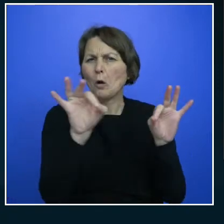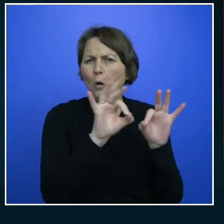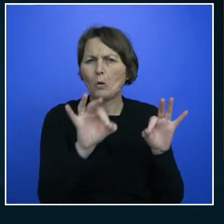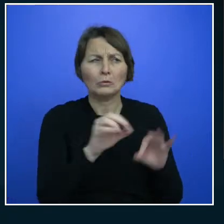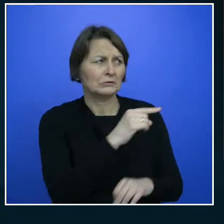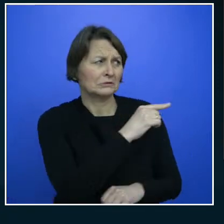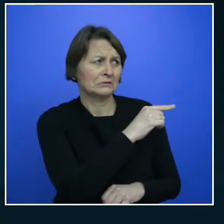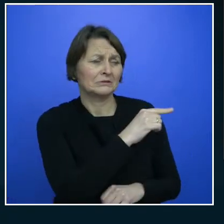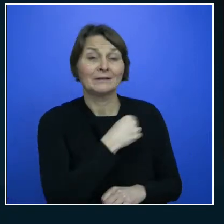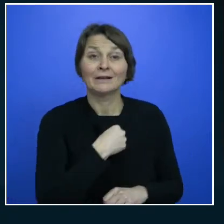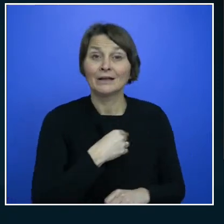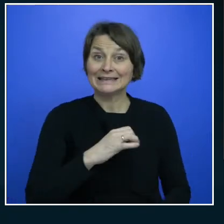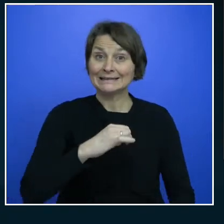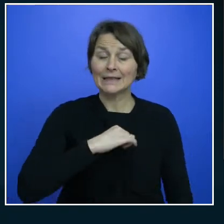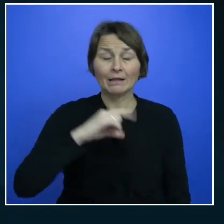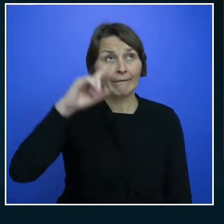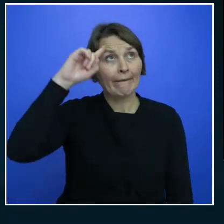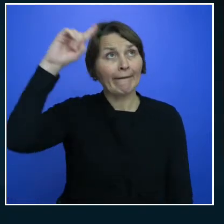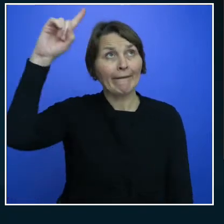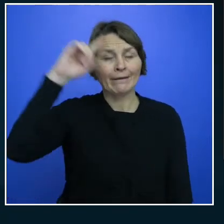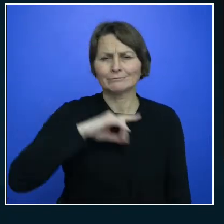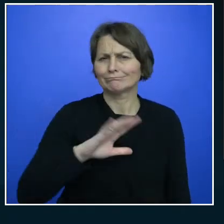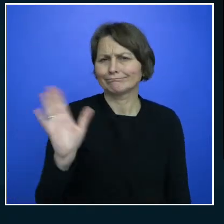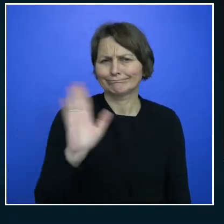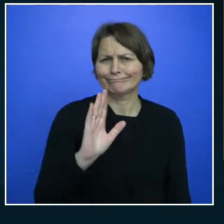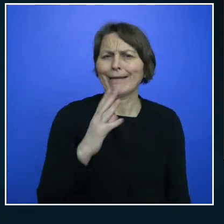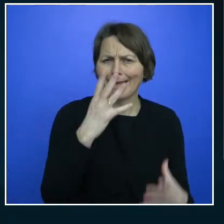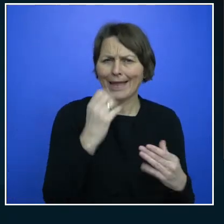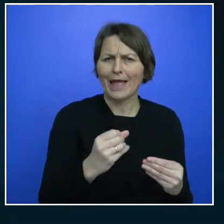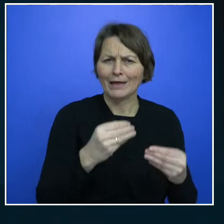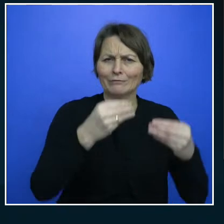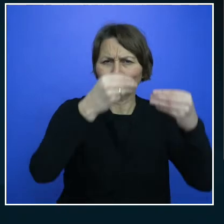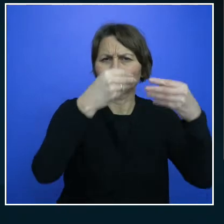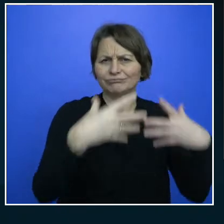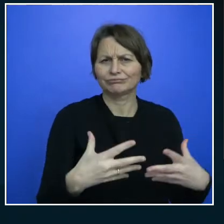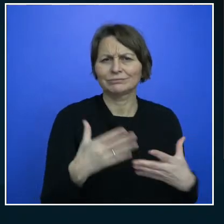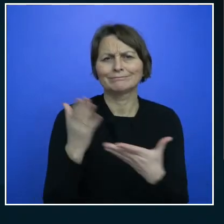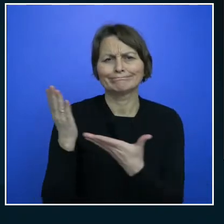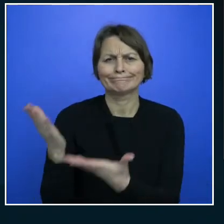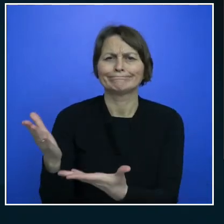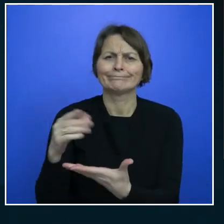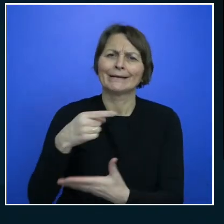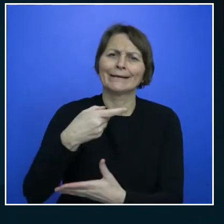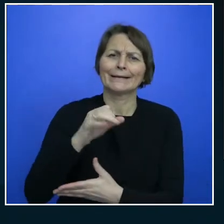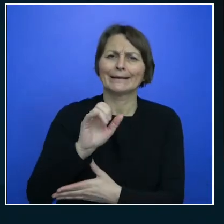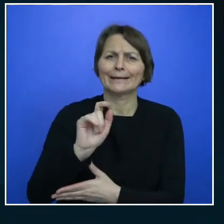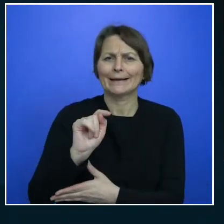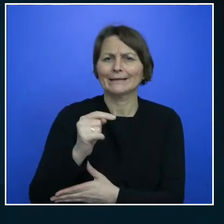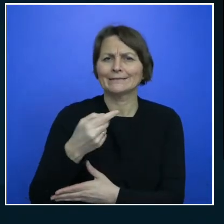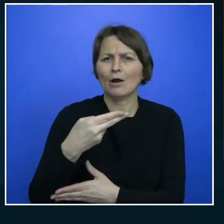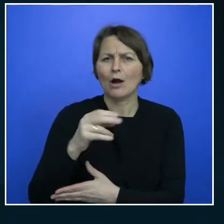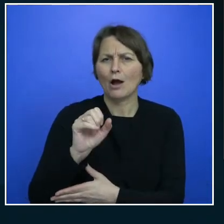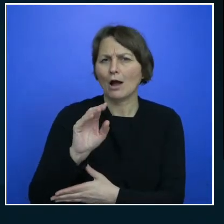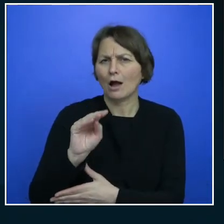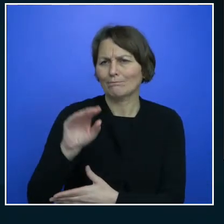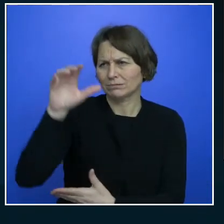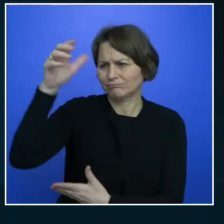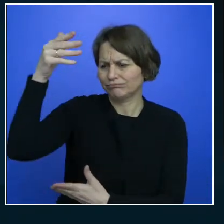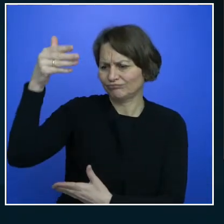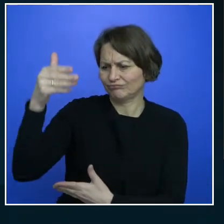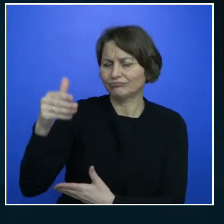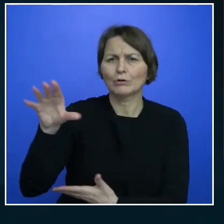not come up with this code. This is just available on the docs and GitHub pages, but just to give you an idea how you can do that installation automatically on